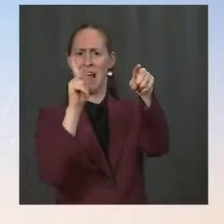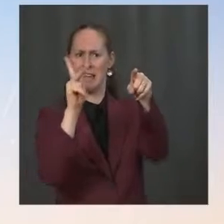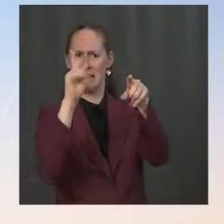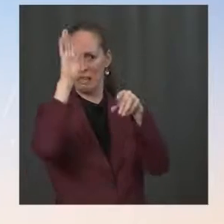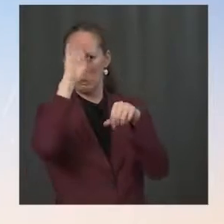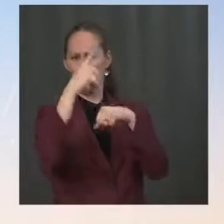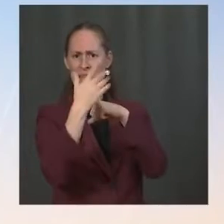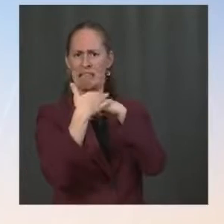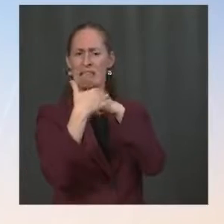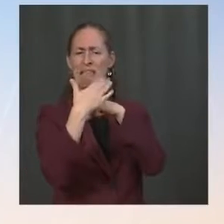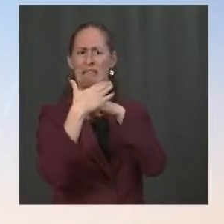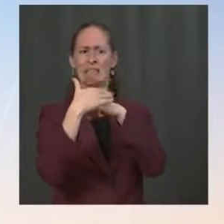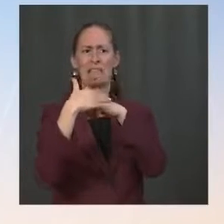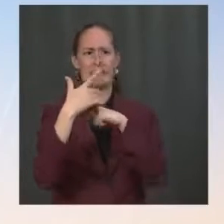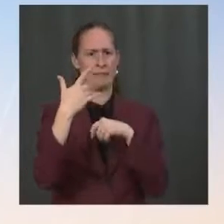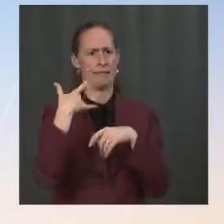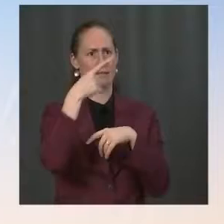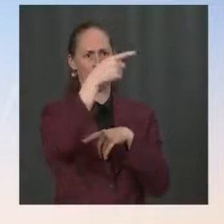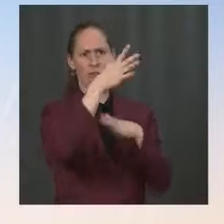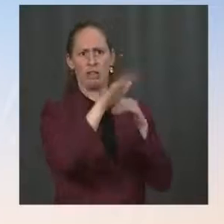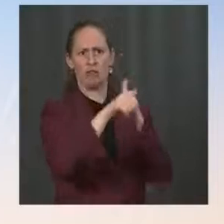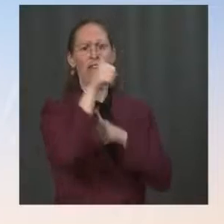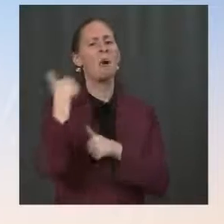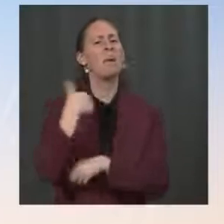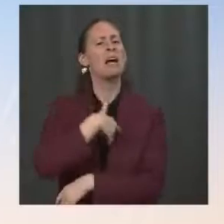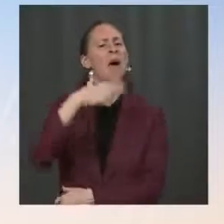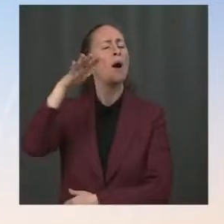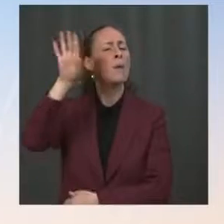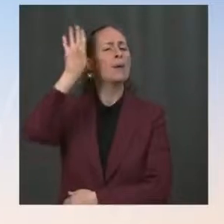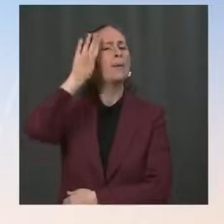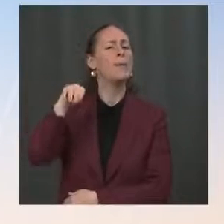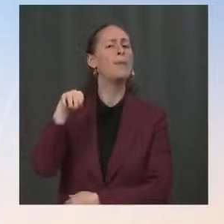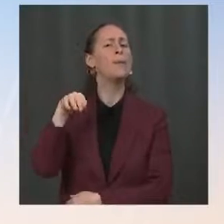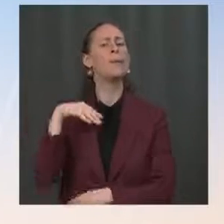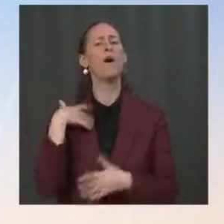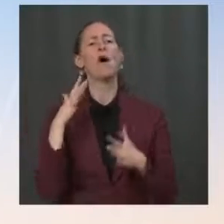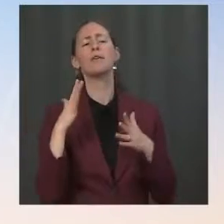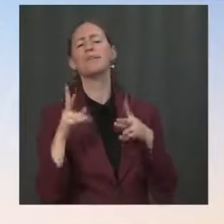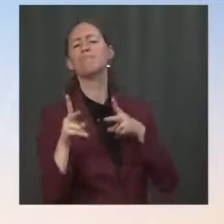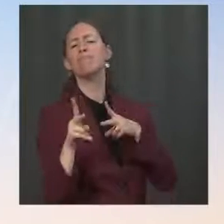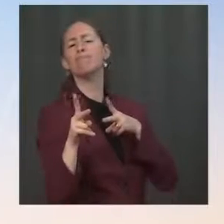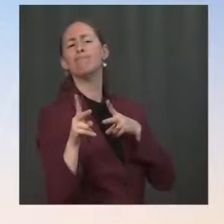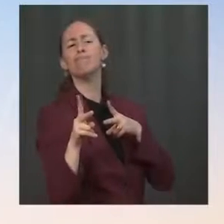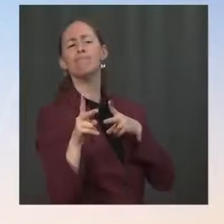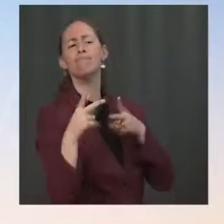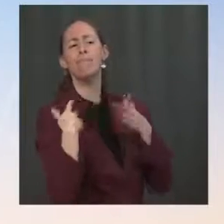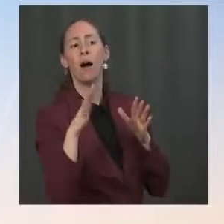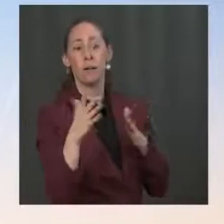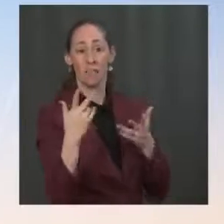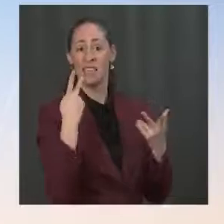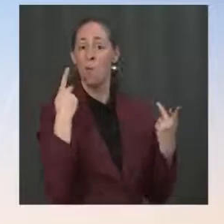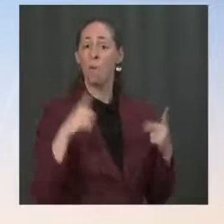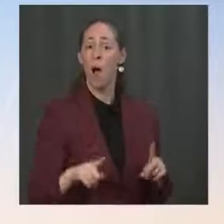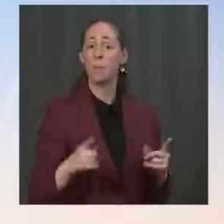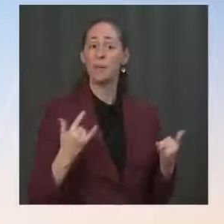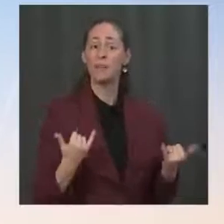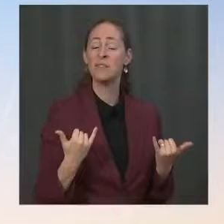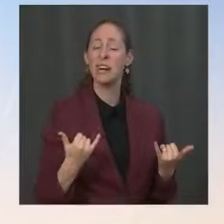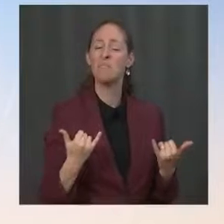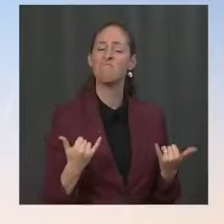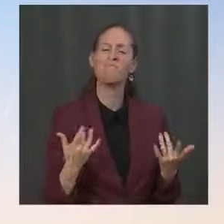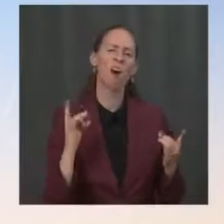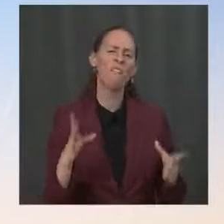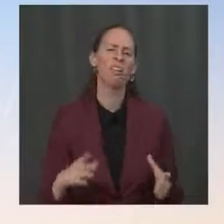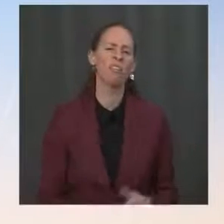So this has been a concern that we have been watching, and we saw, of course, the tragic events happen today. And what